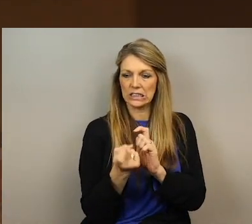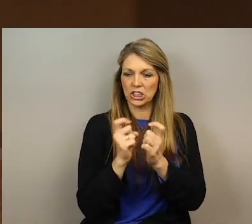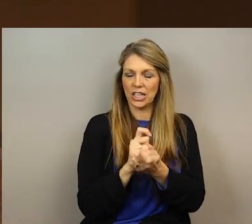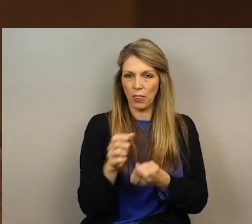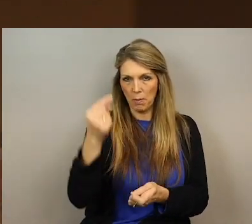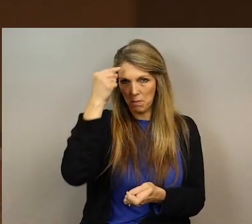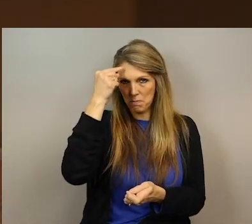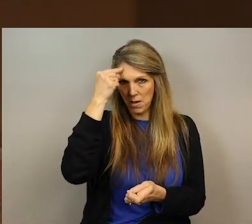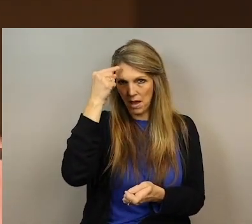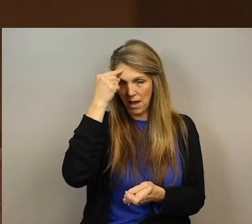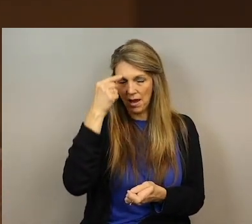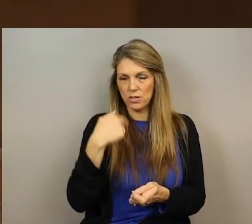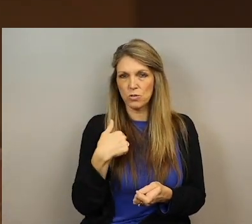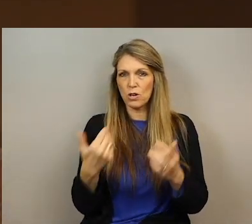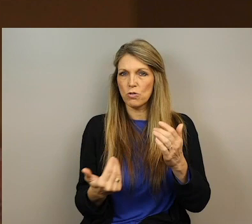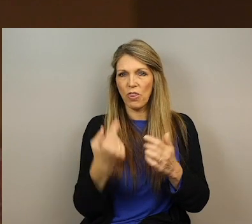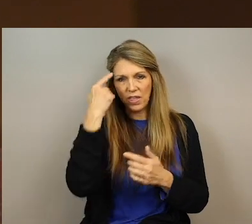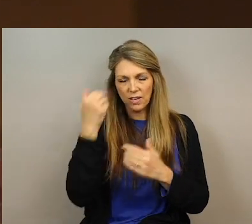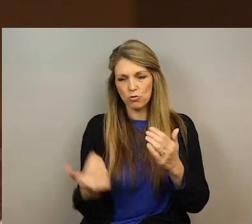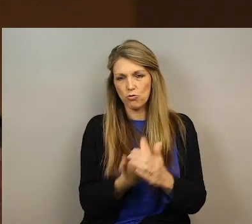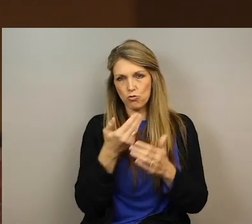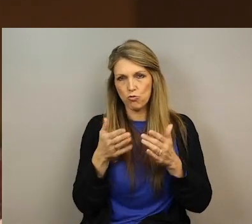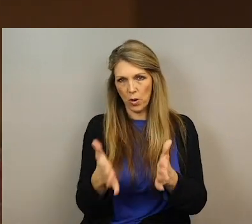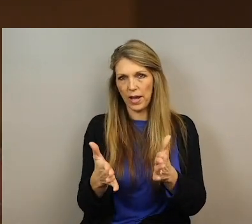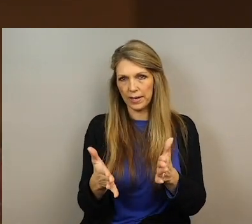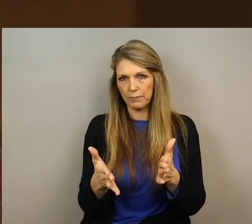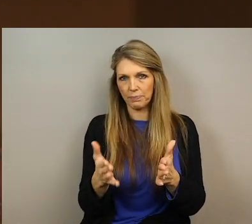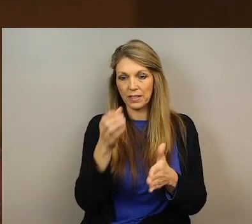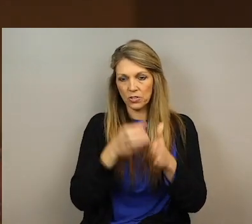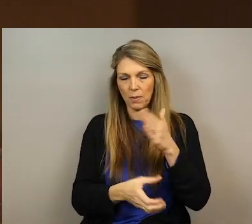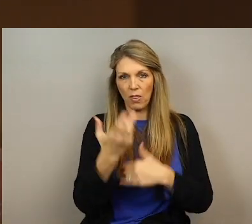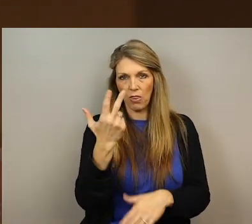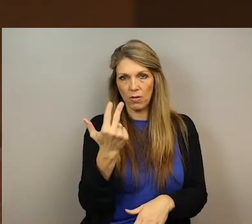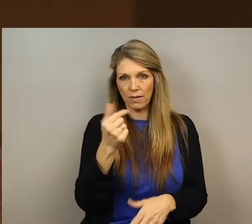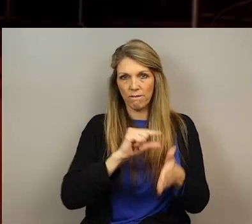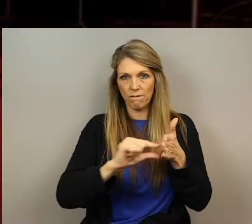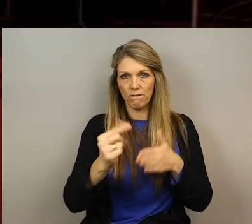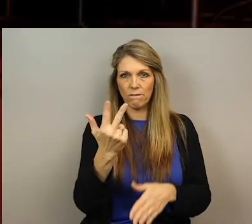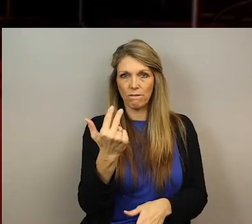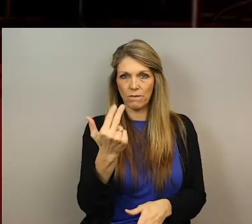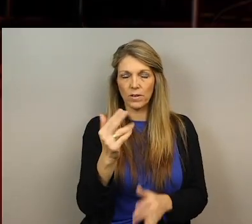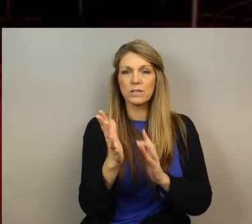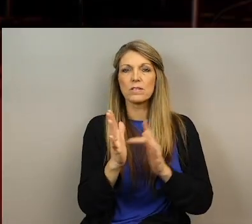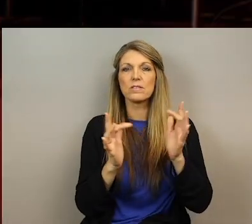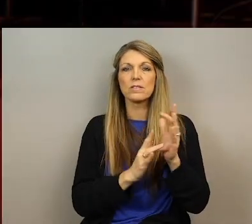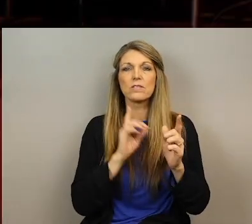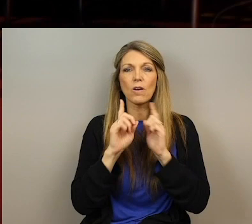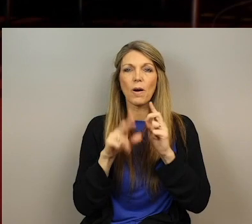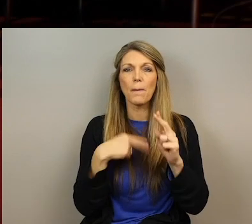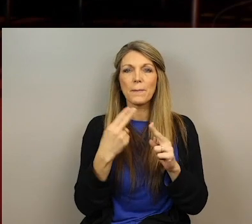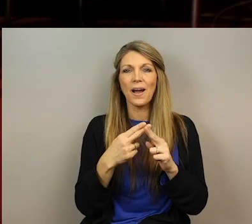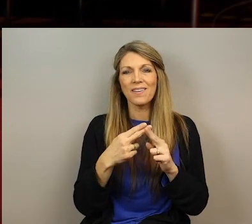their minds to think about Him in a new way. And so we go back to chapter 13, verse 13. Jesus is going to talk